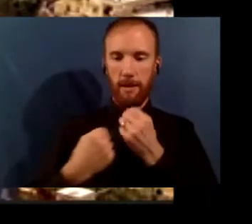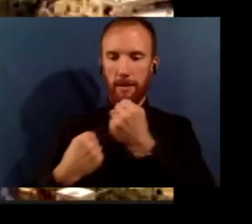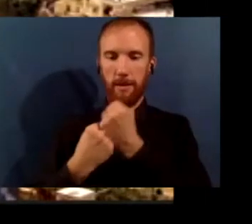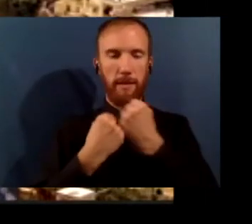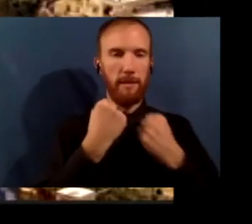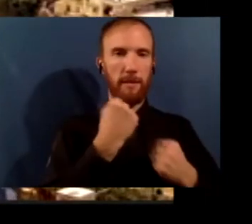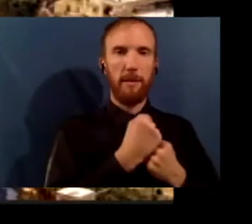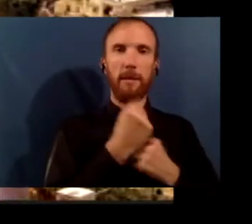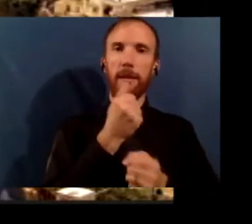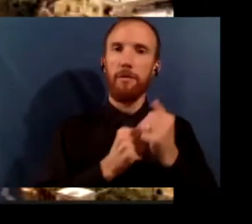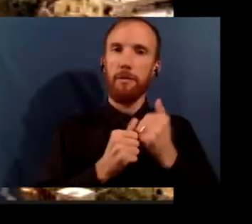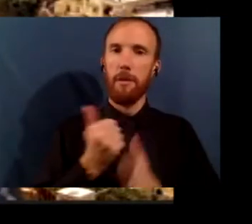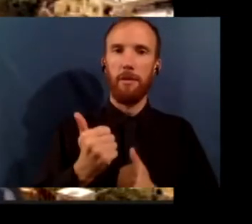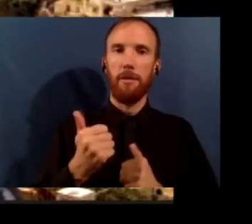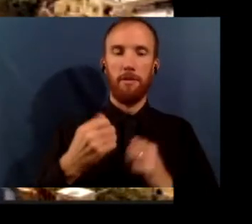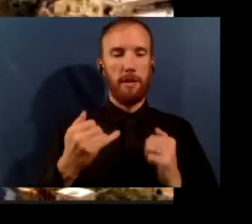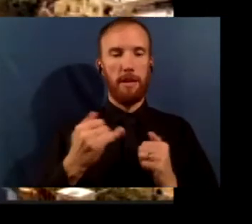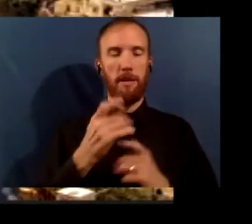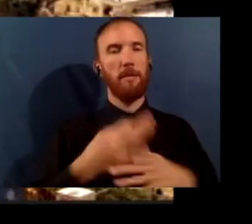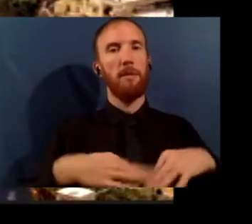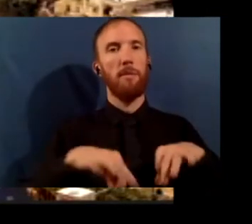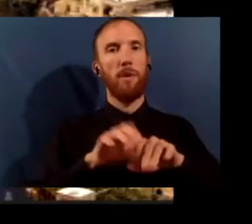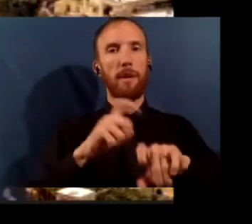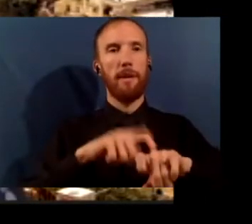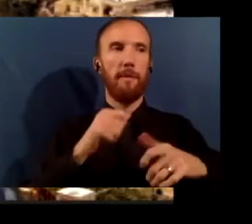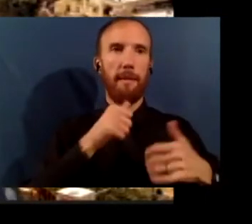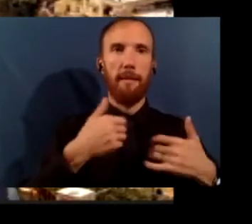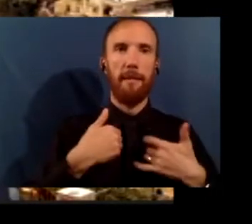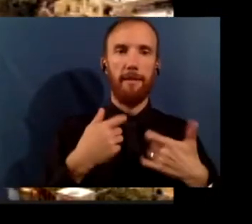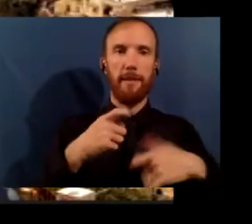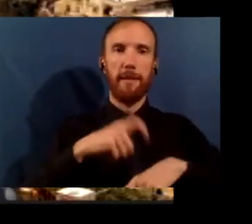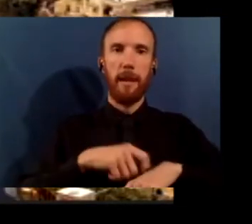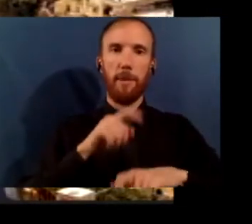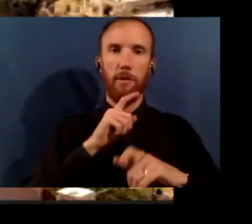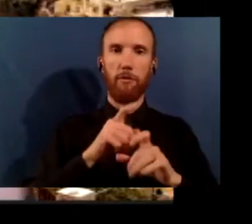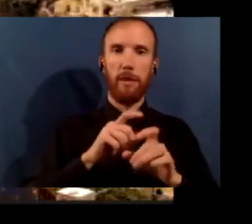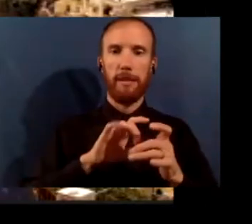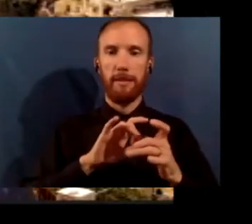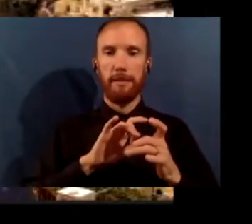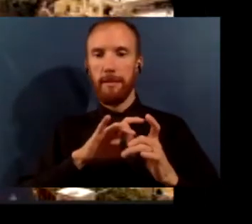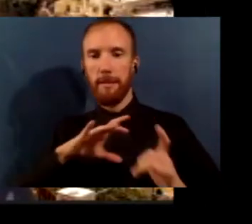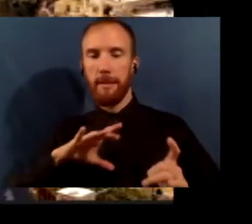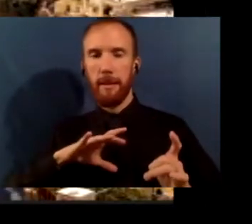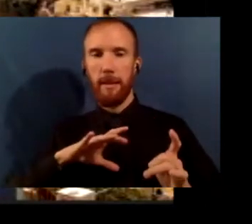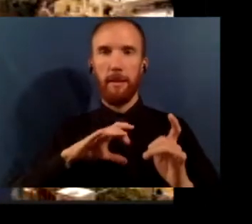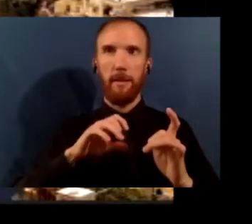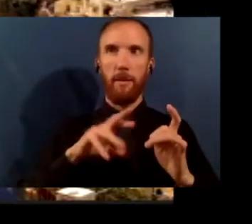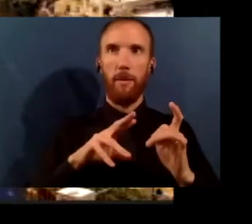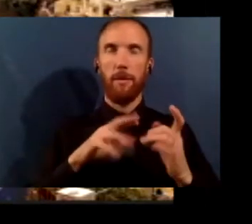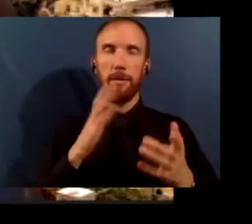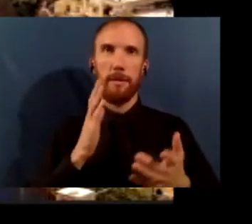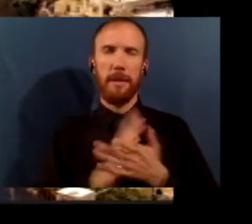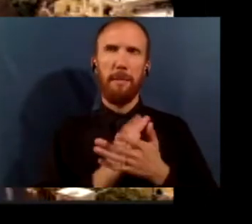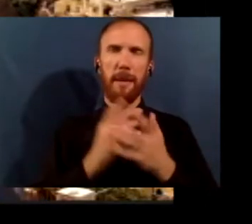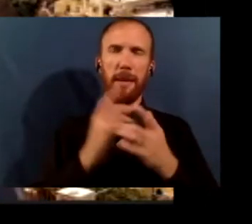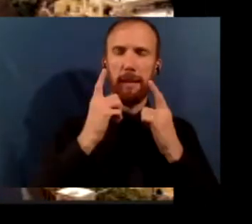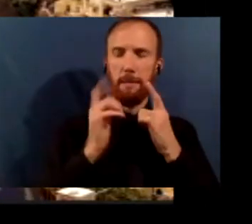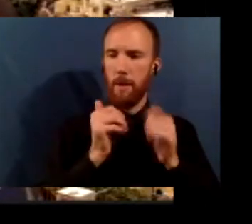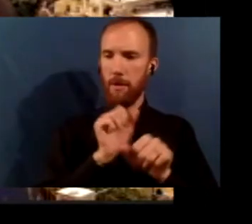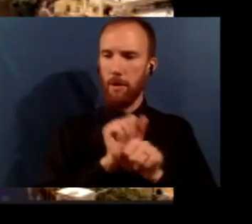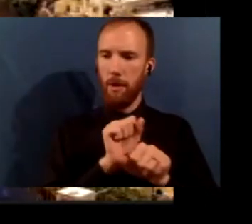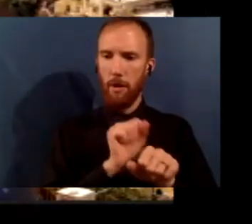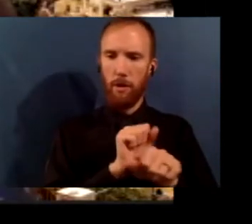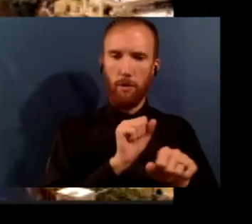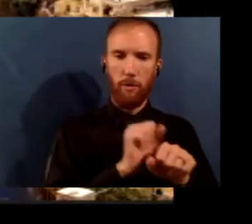at a time when we may no longer have the option of disengaging or even thinking about our work as isolated in an